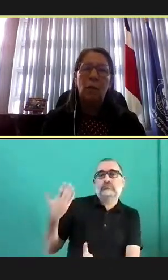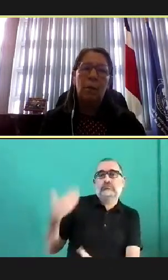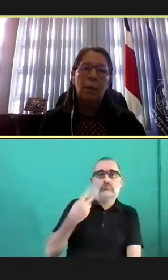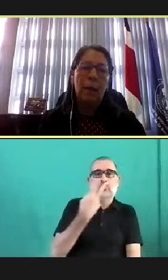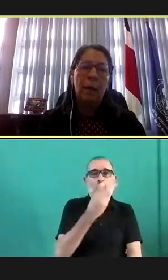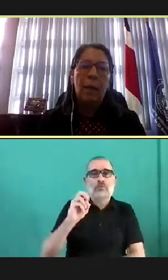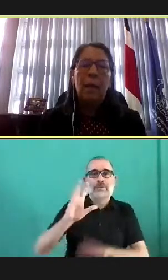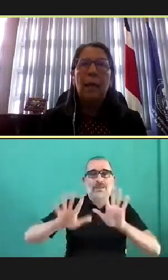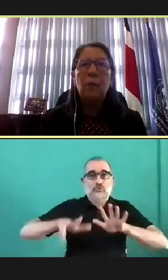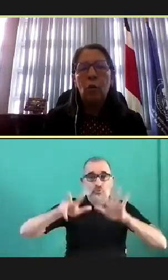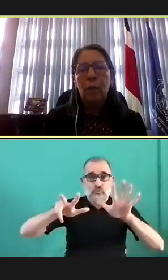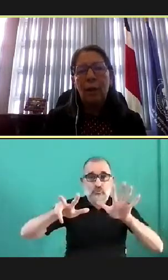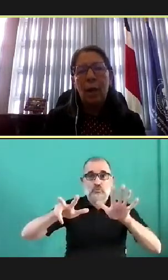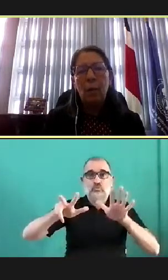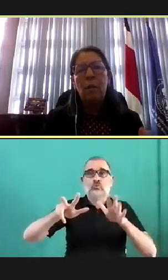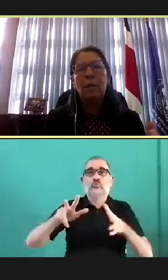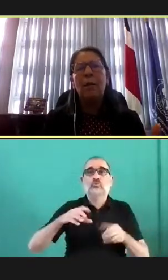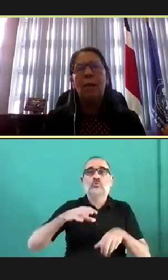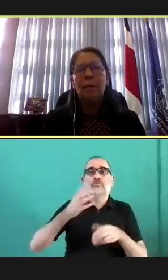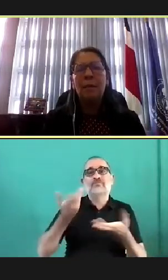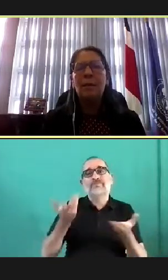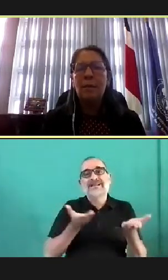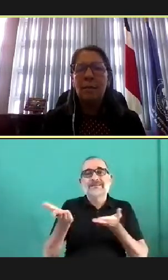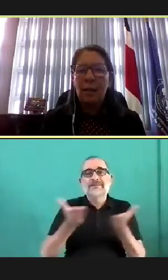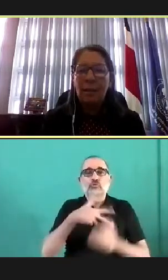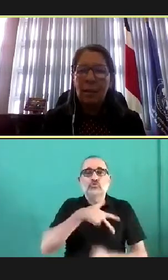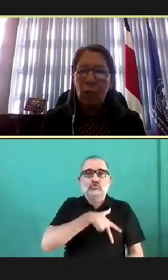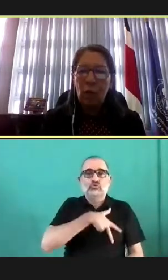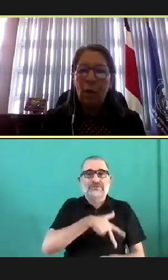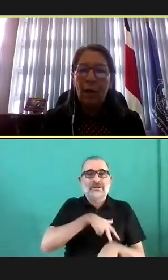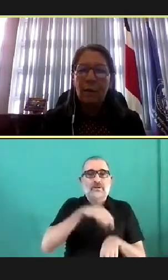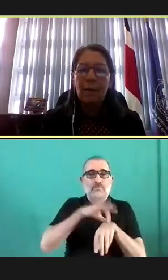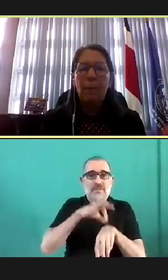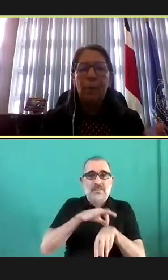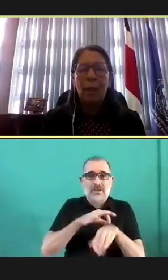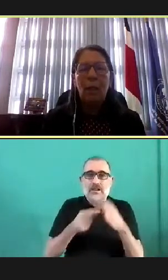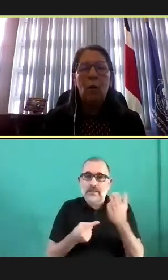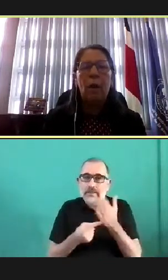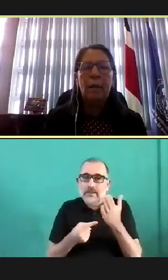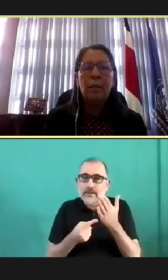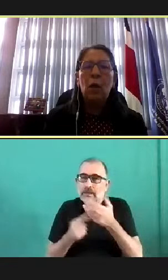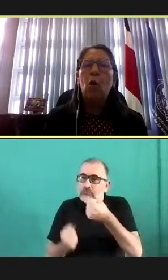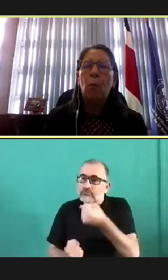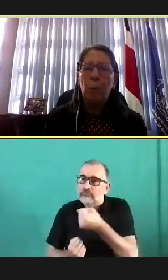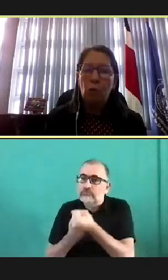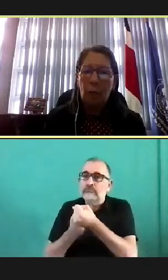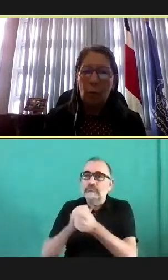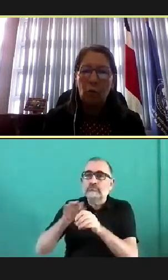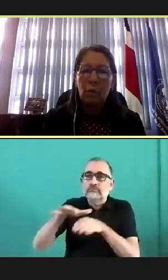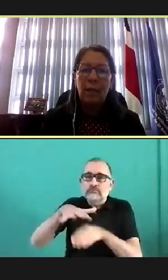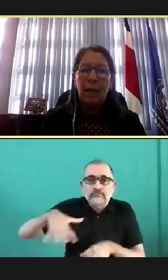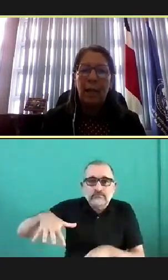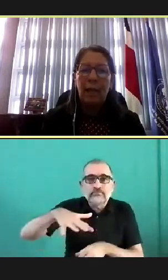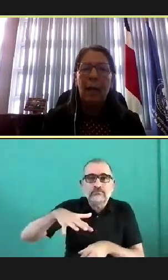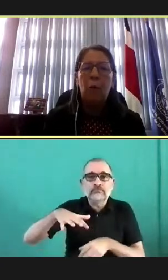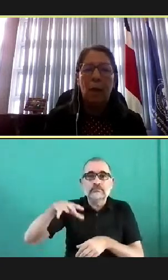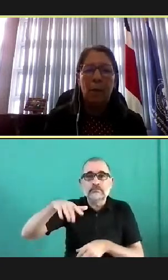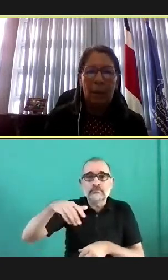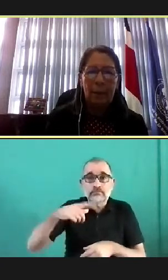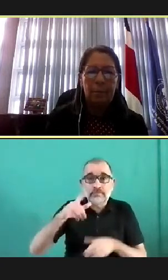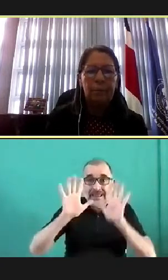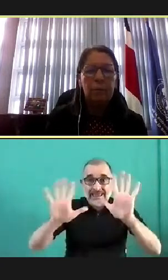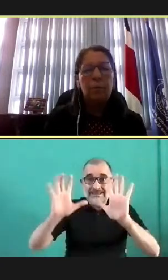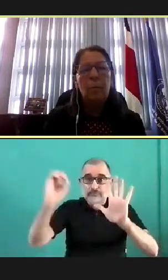Board, 10% will be used to fund programs and activities that promote